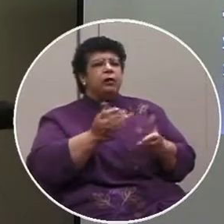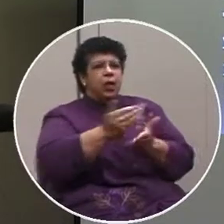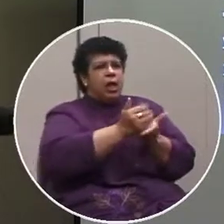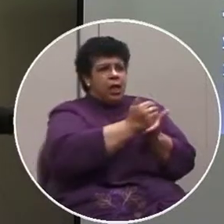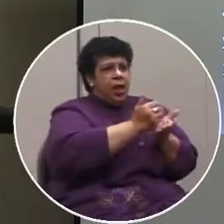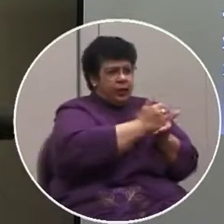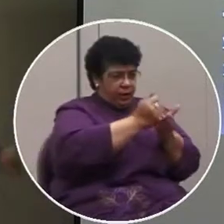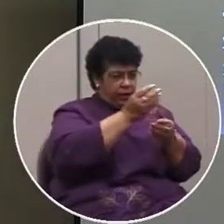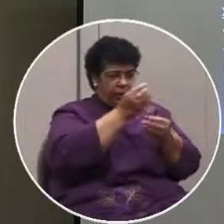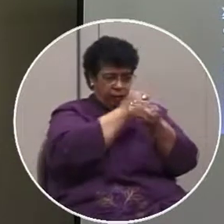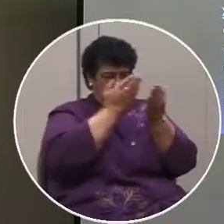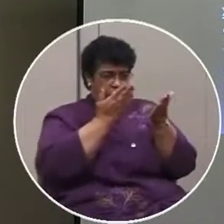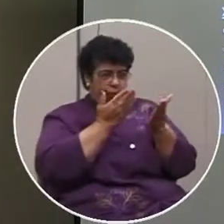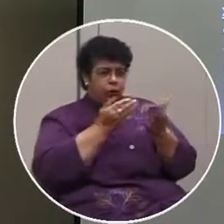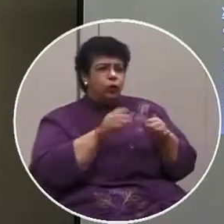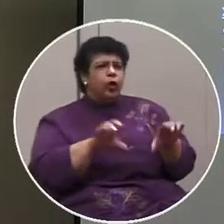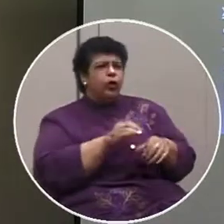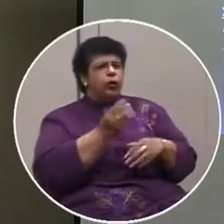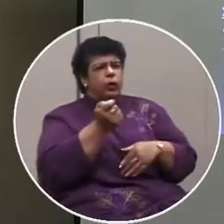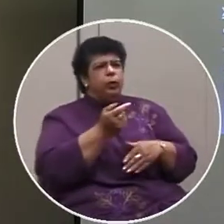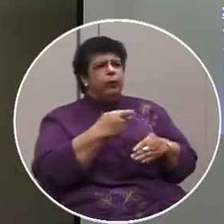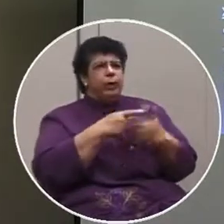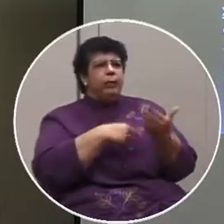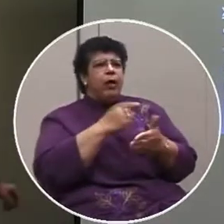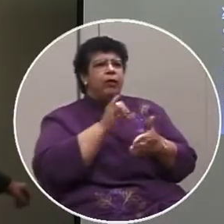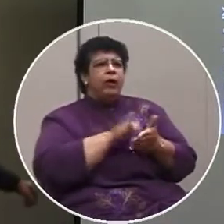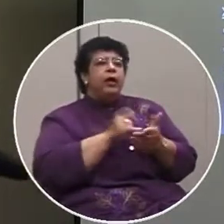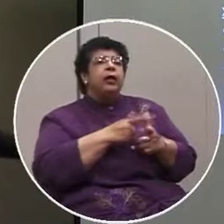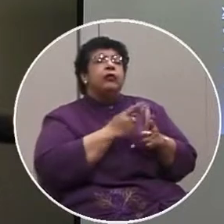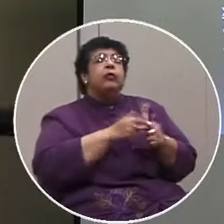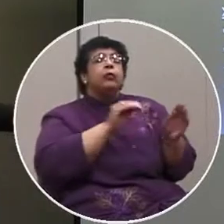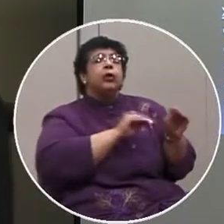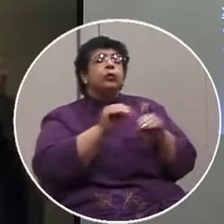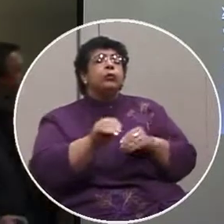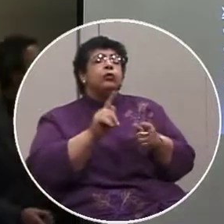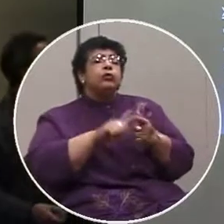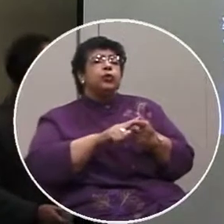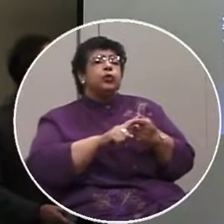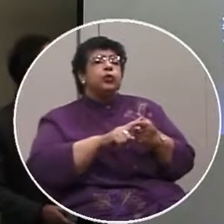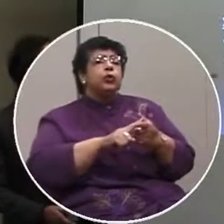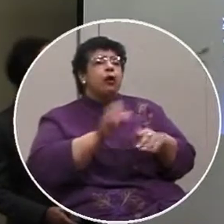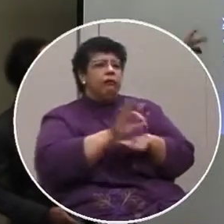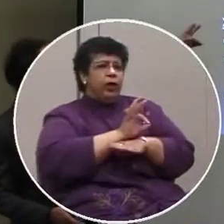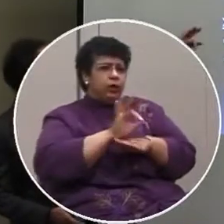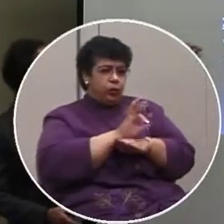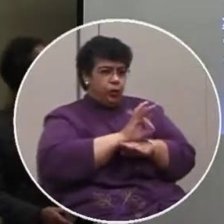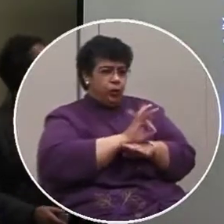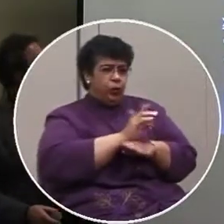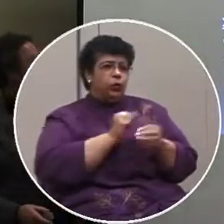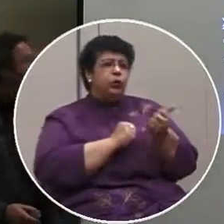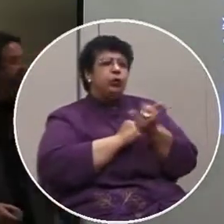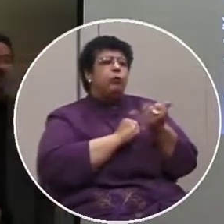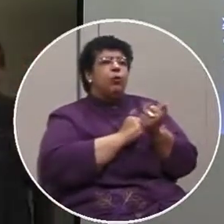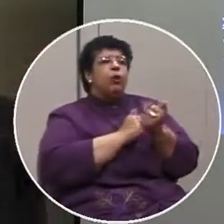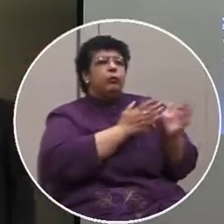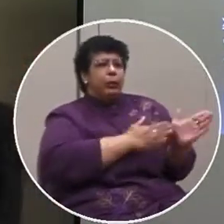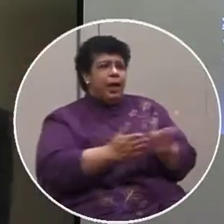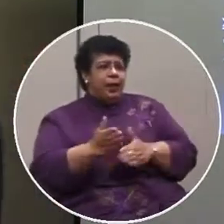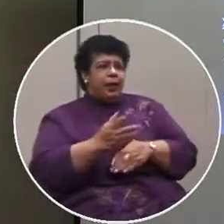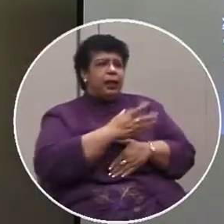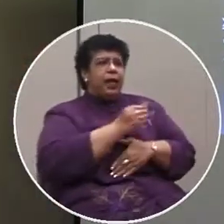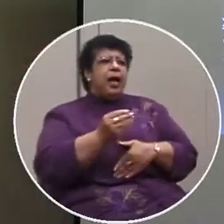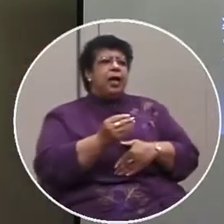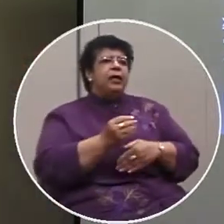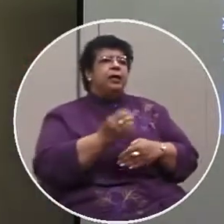piece on that, and then we're going to move into this functional support planning, implementation issues, and